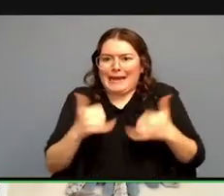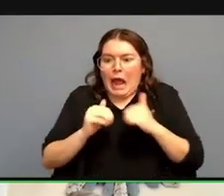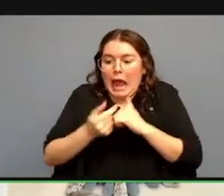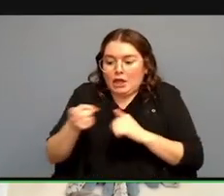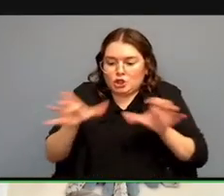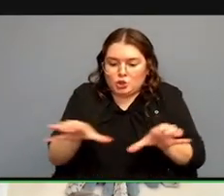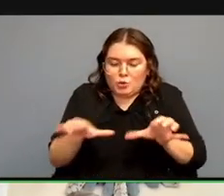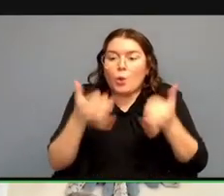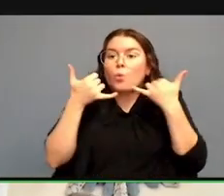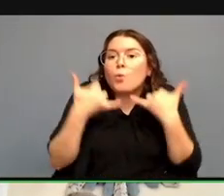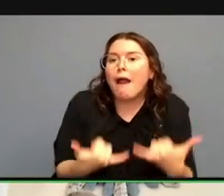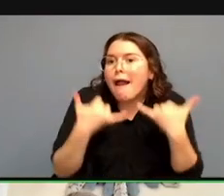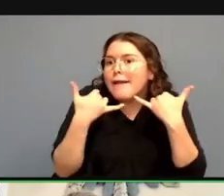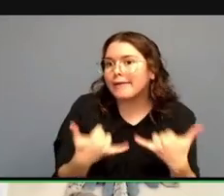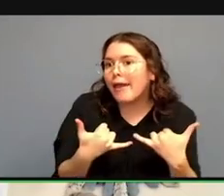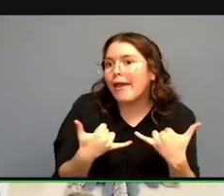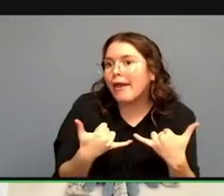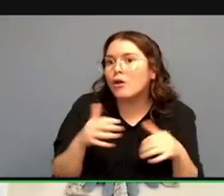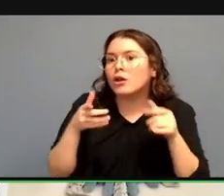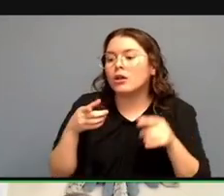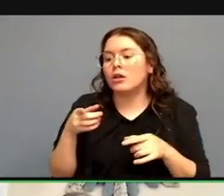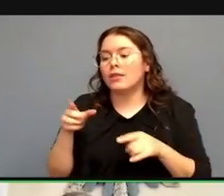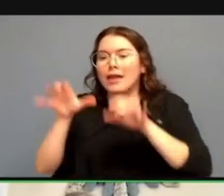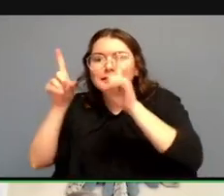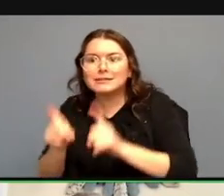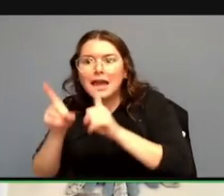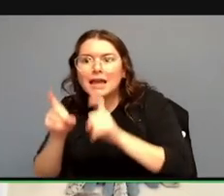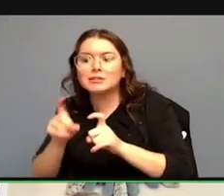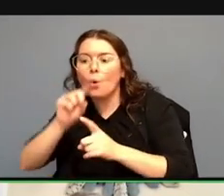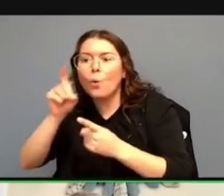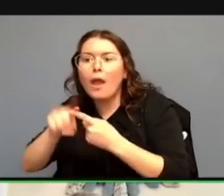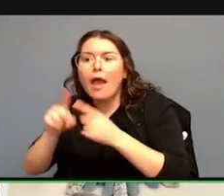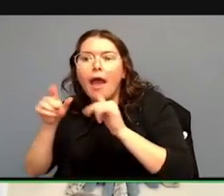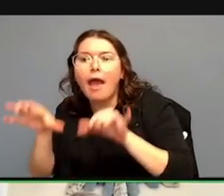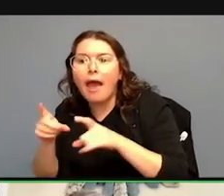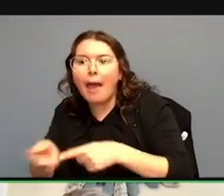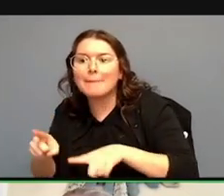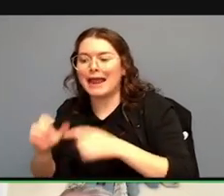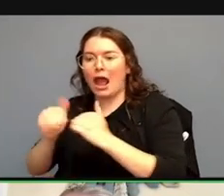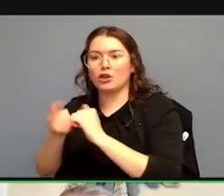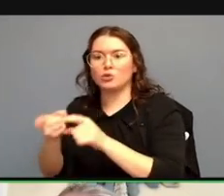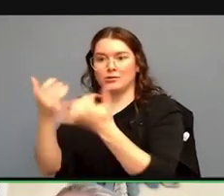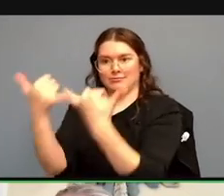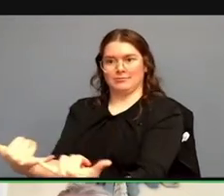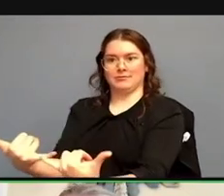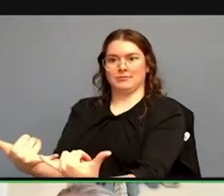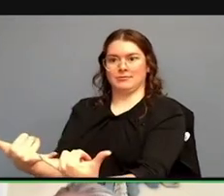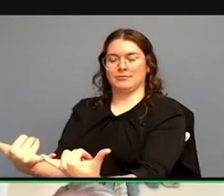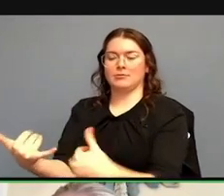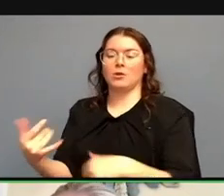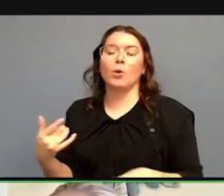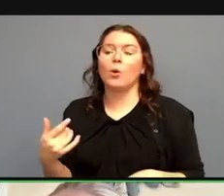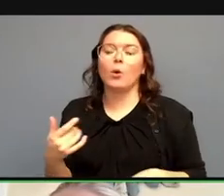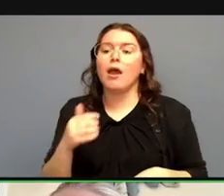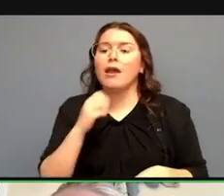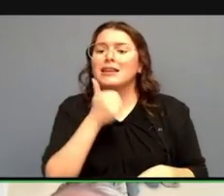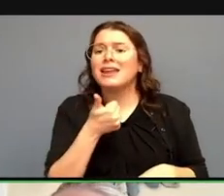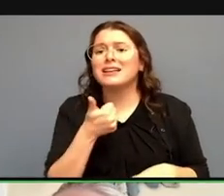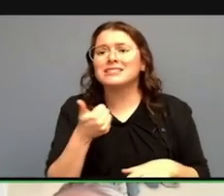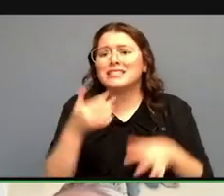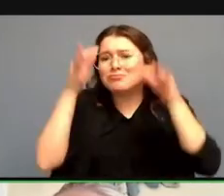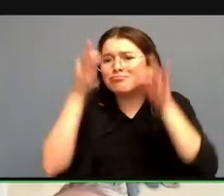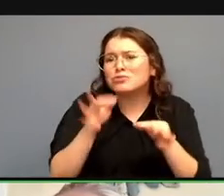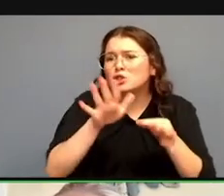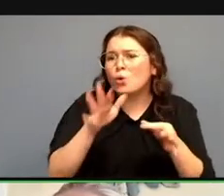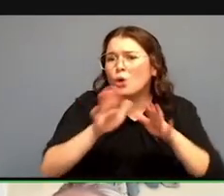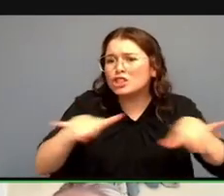that day when that test was conducted. And lastly, the assessments do not determine your child's worth.